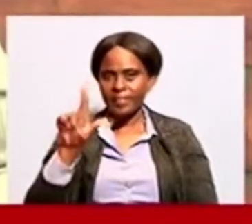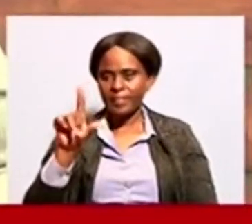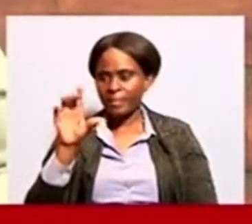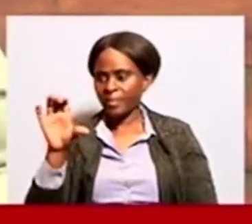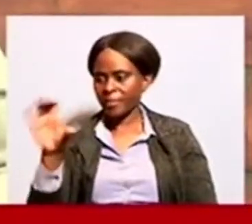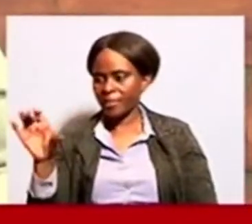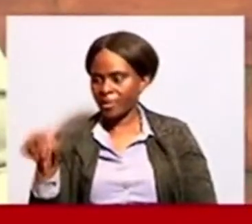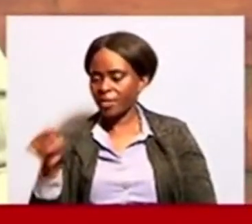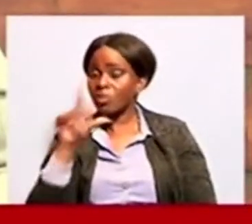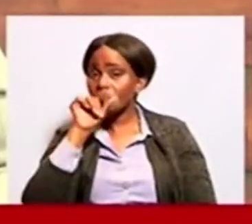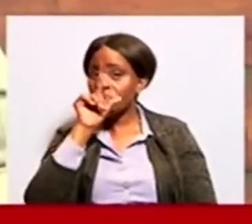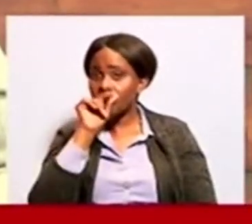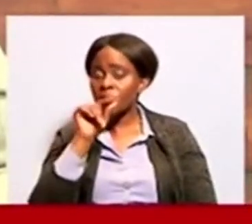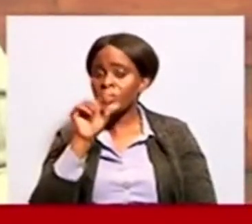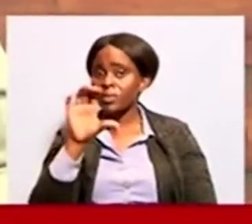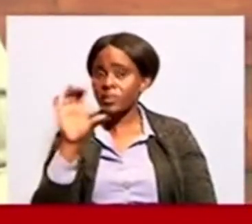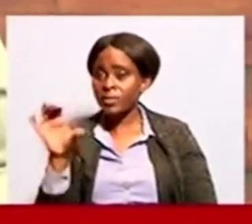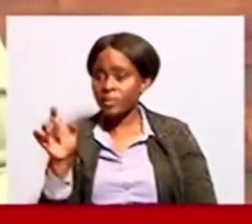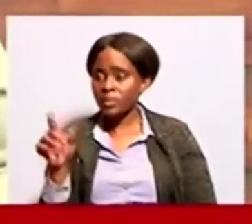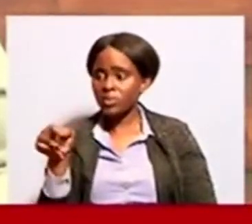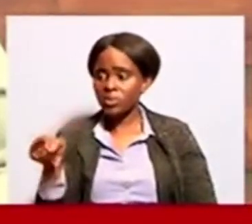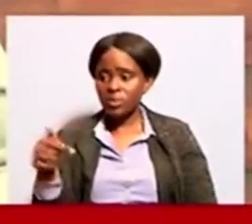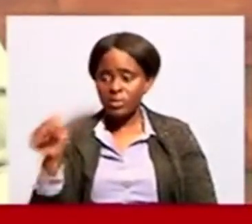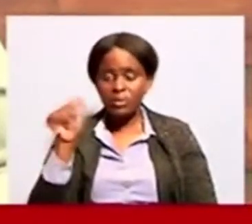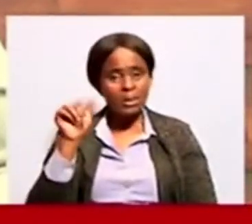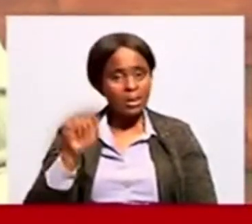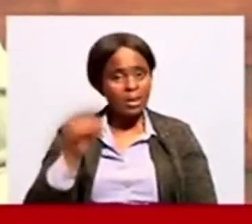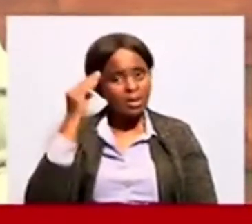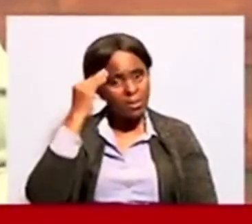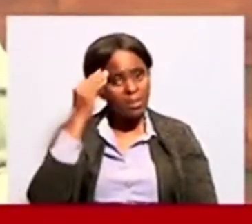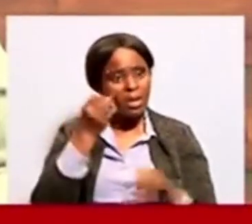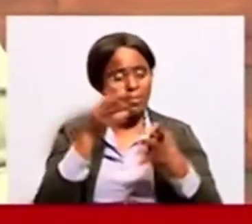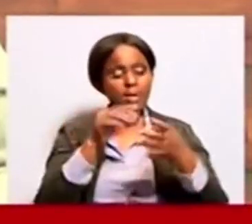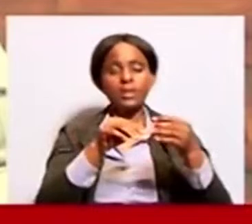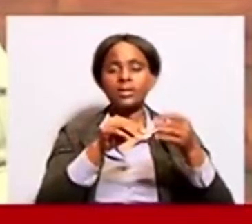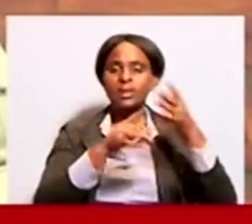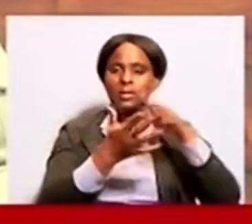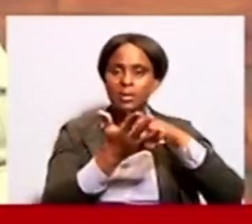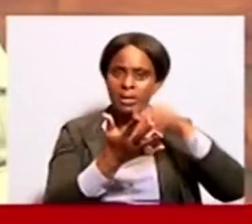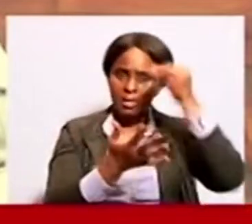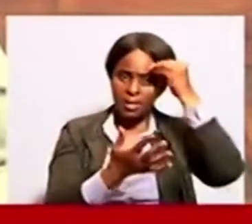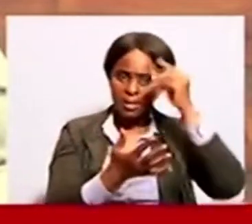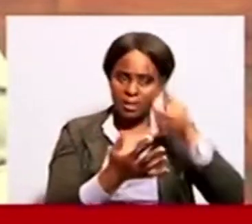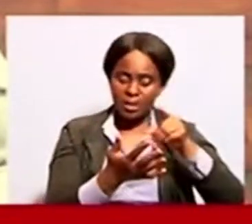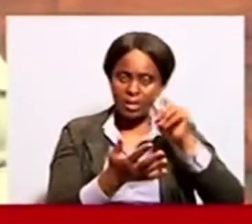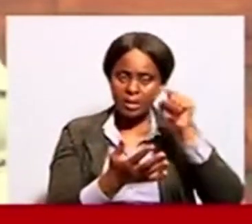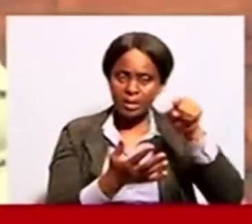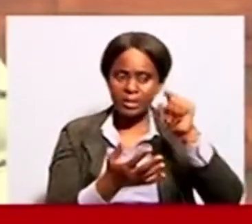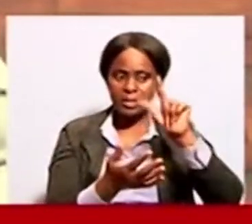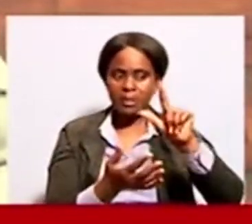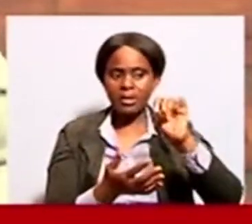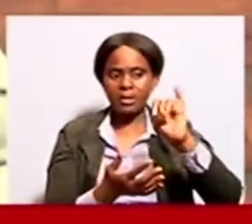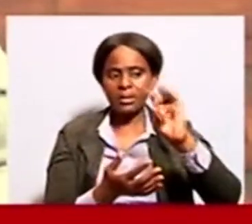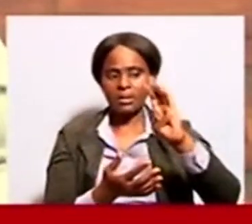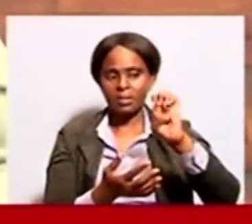were going to know how many learners were at Libes, who is in which